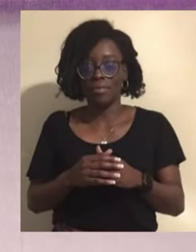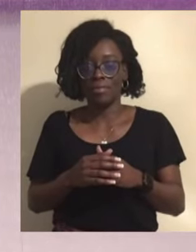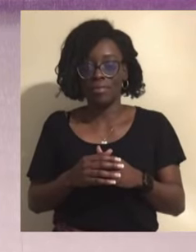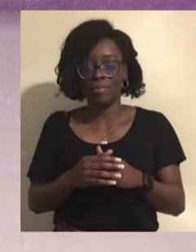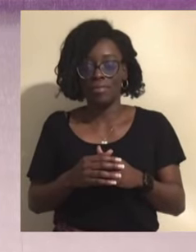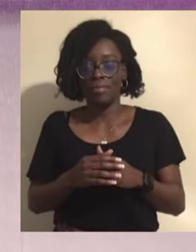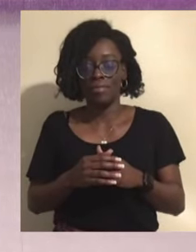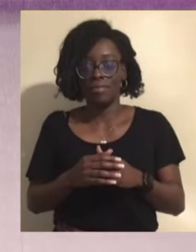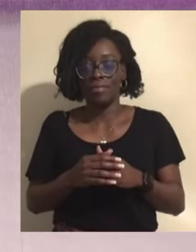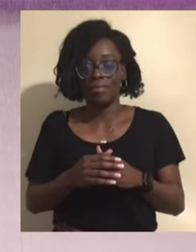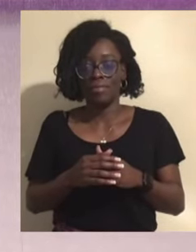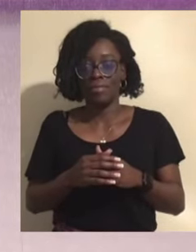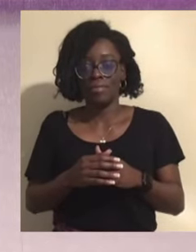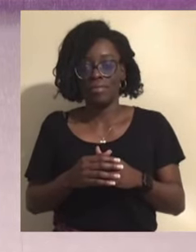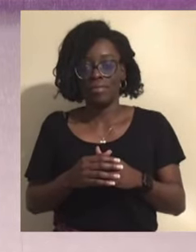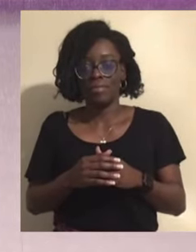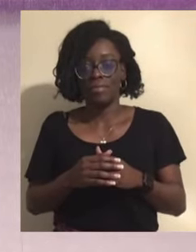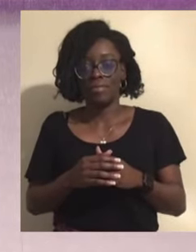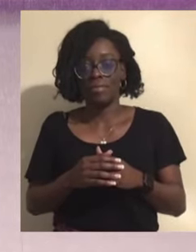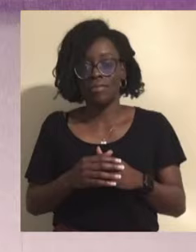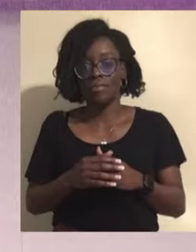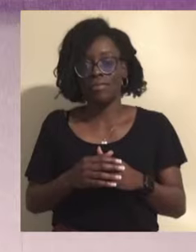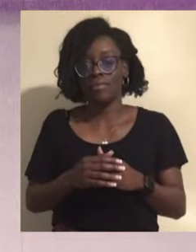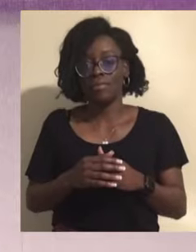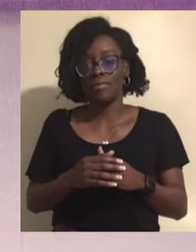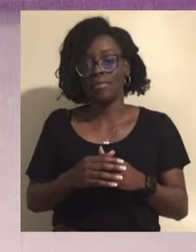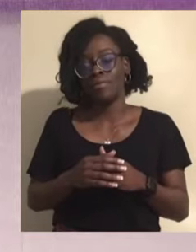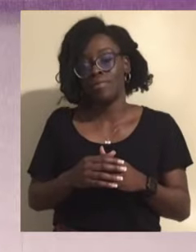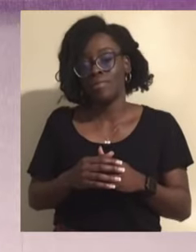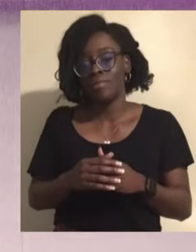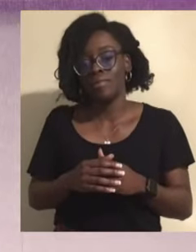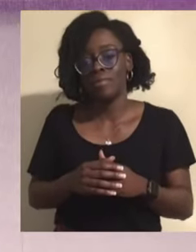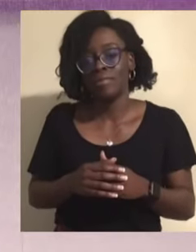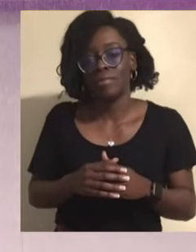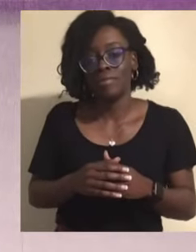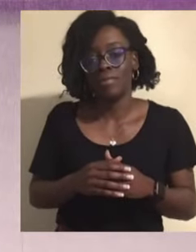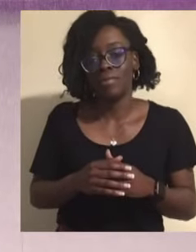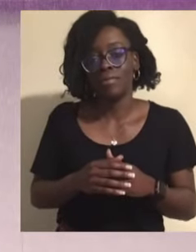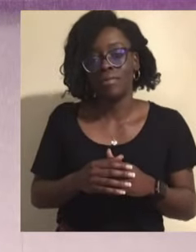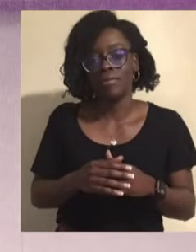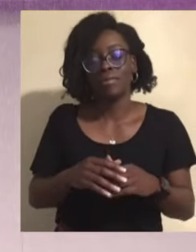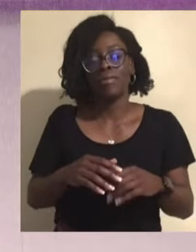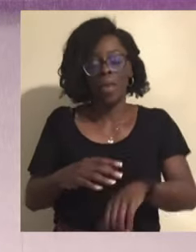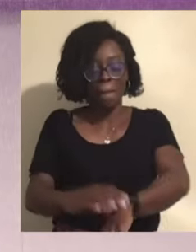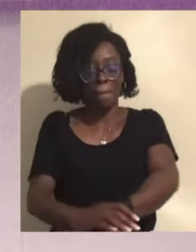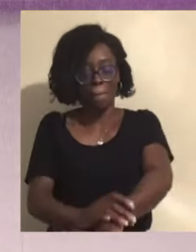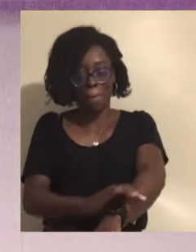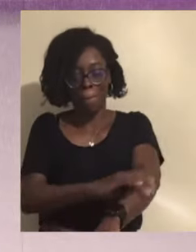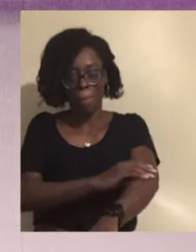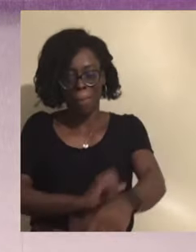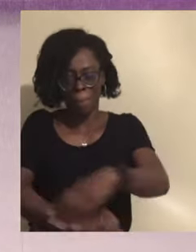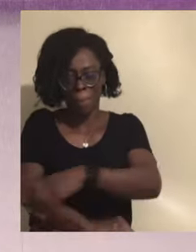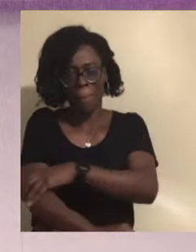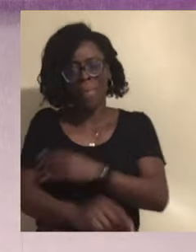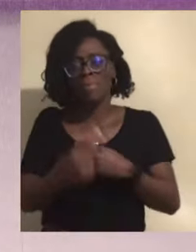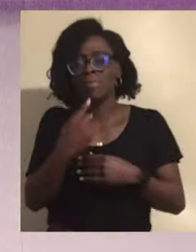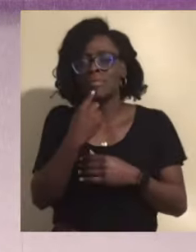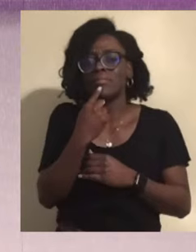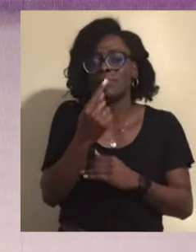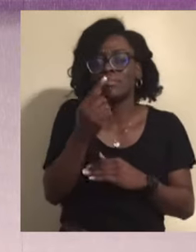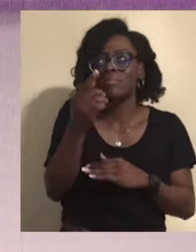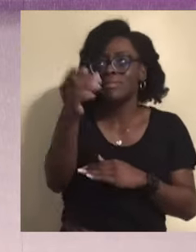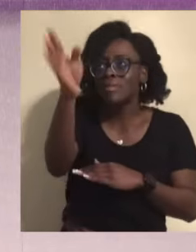I had 50 more folk who would roll your sleeves up and just say, Lord, I thank you for a plan. You